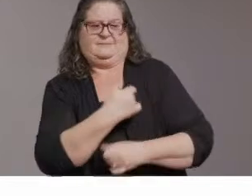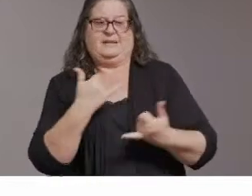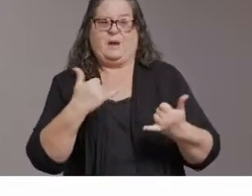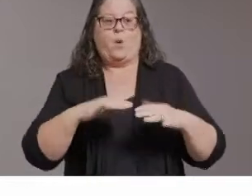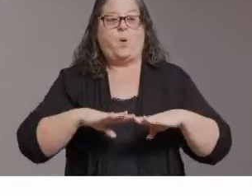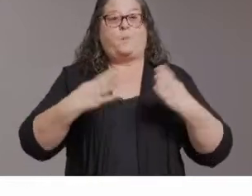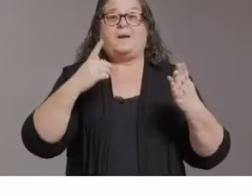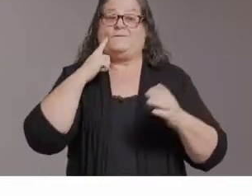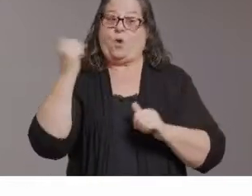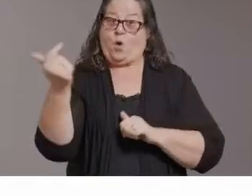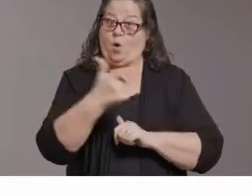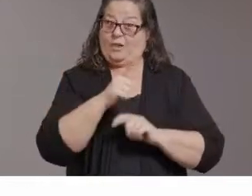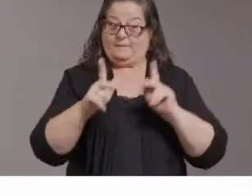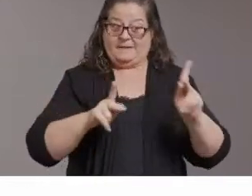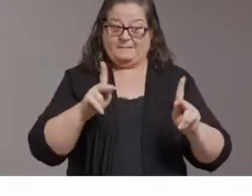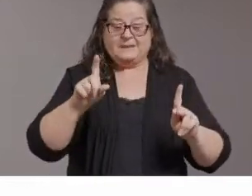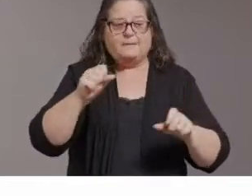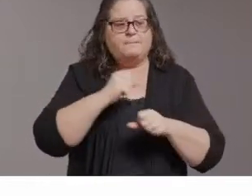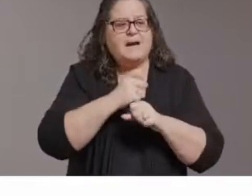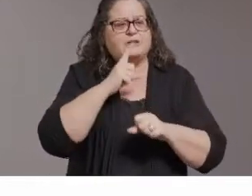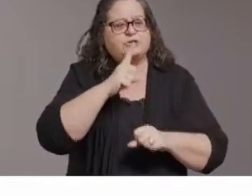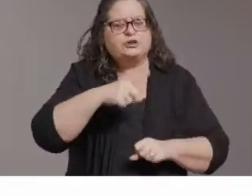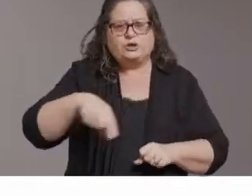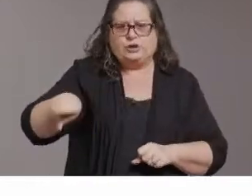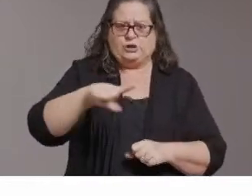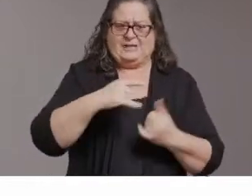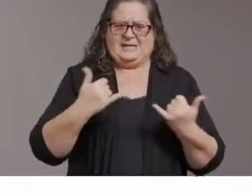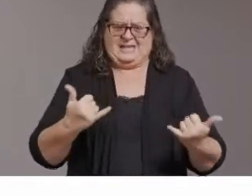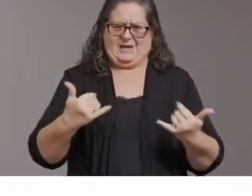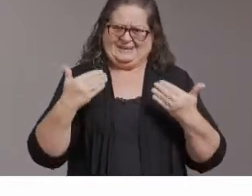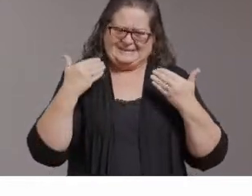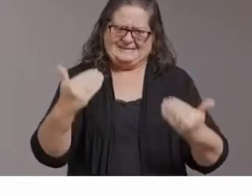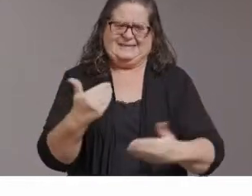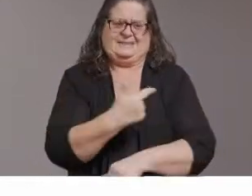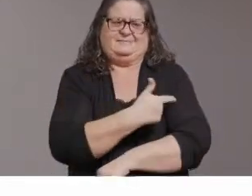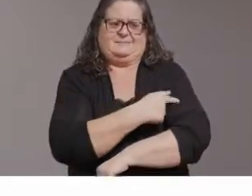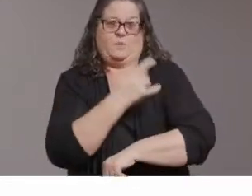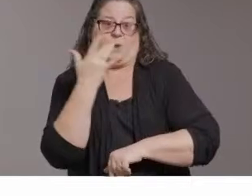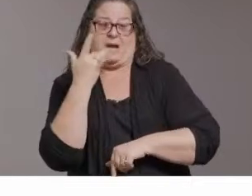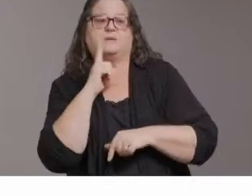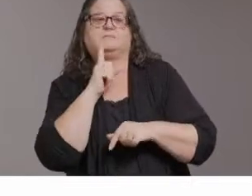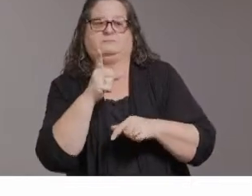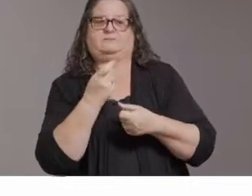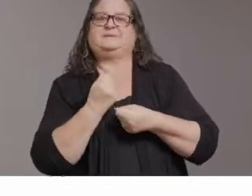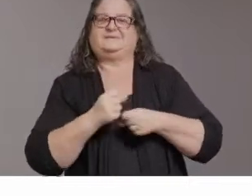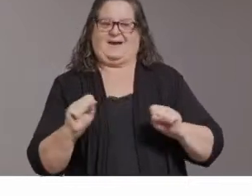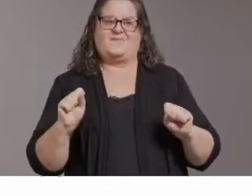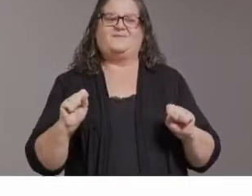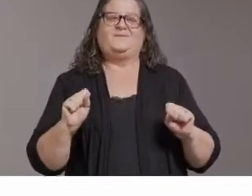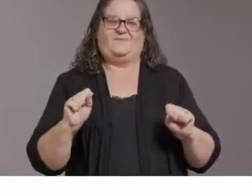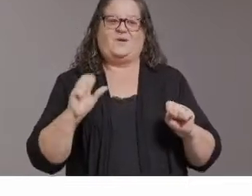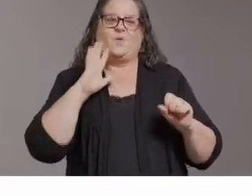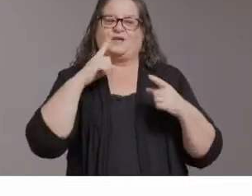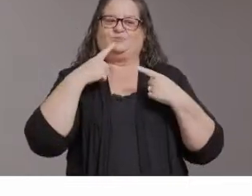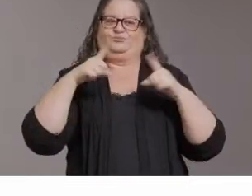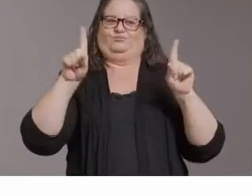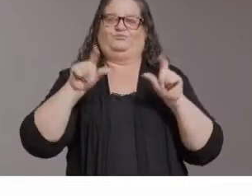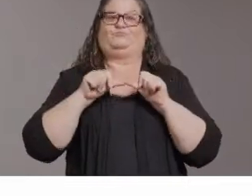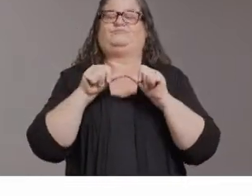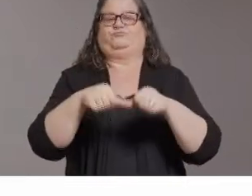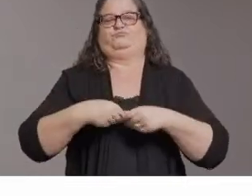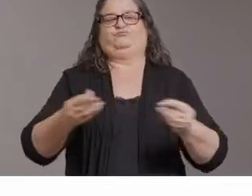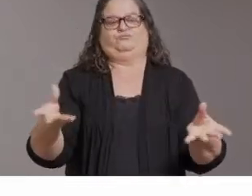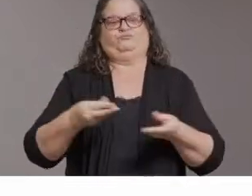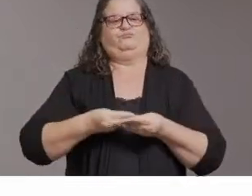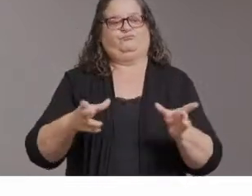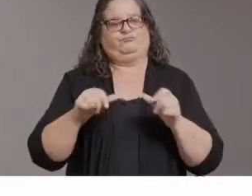everybody knows that they should get vaccinated. It's safe and effective. And as we continue to roll vaccine out here in Arizona,